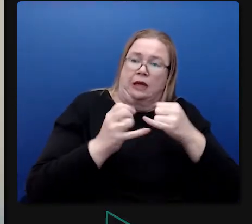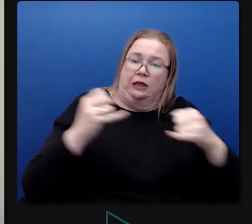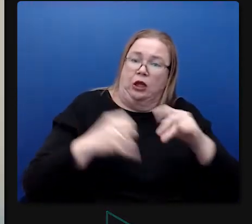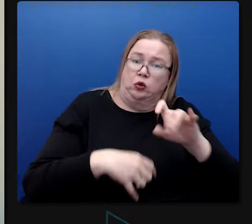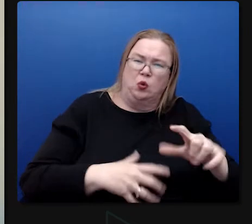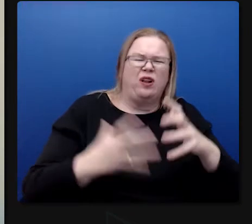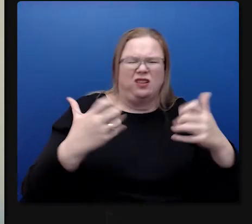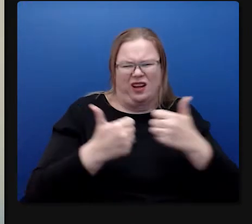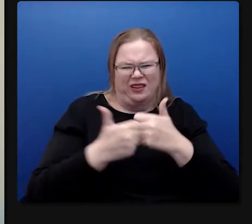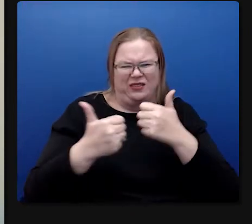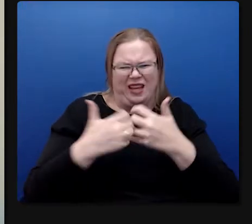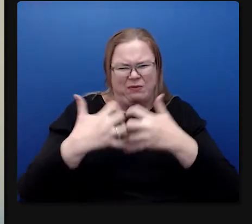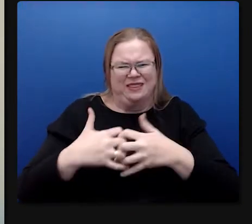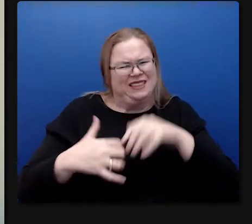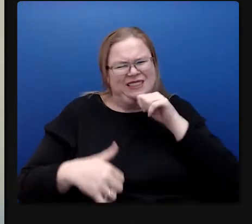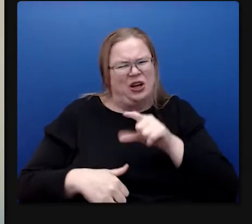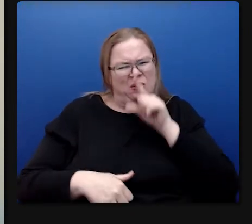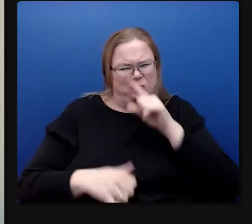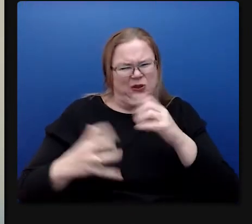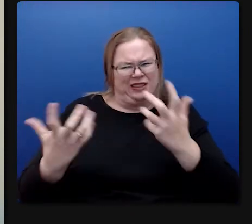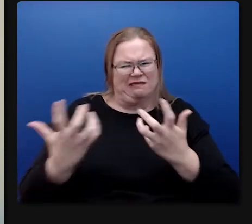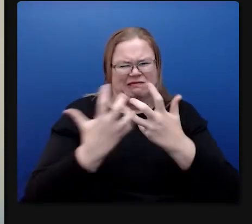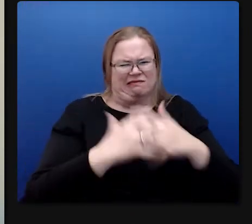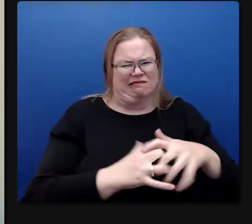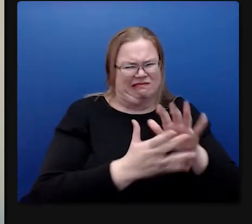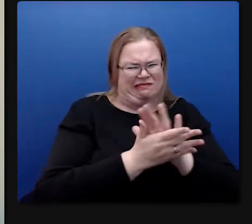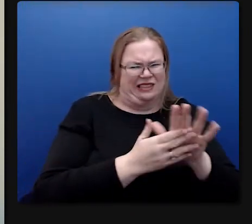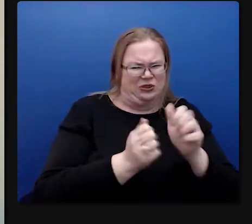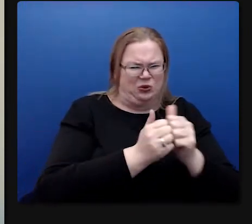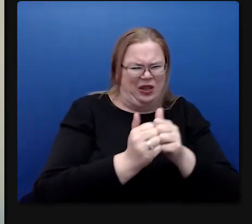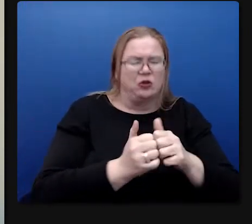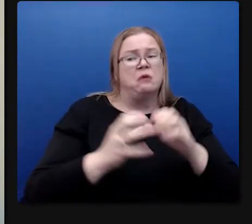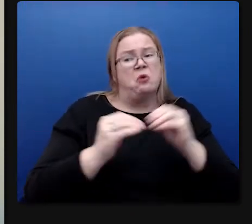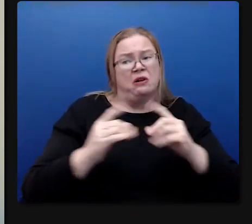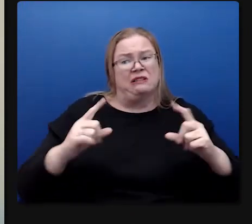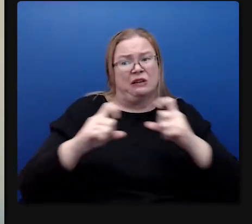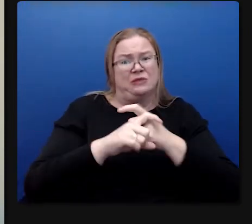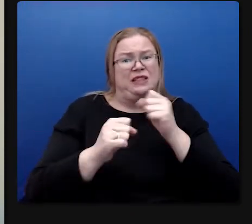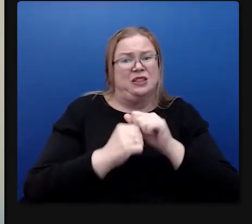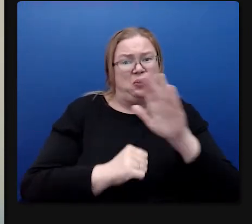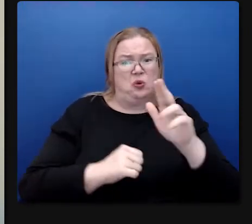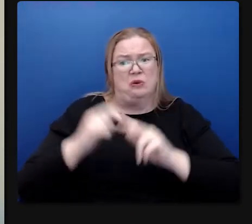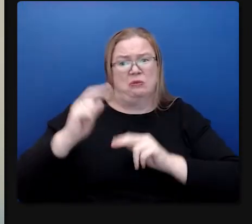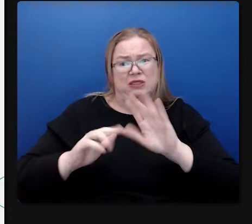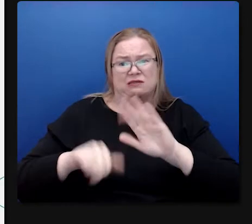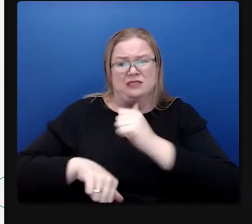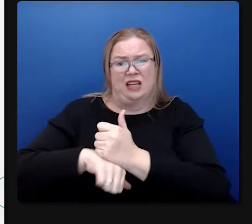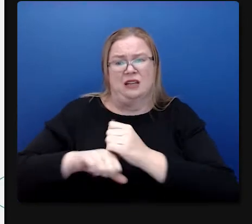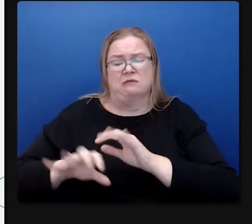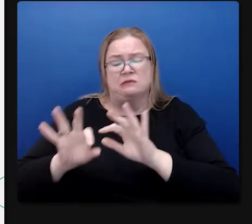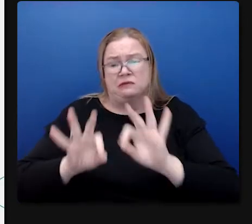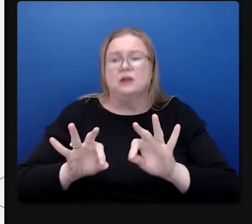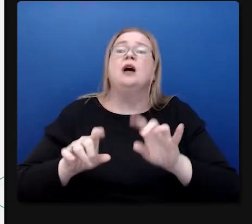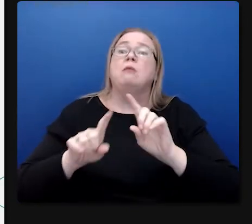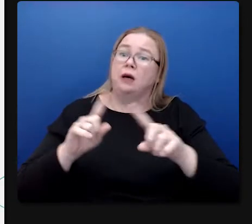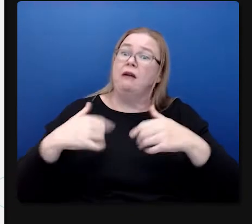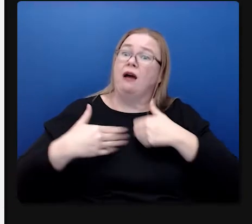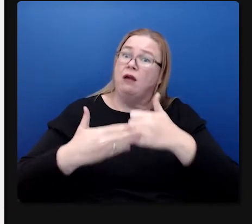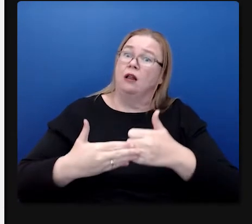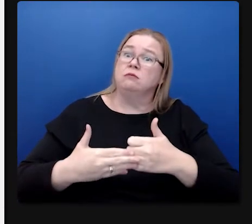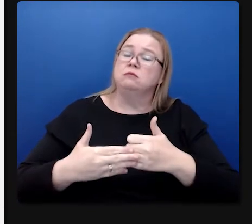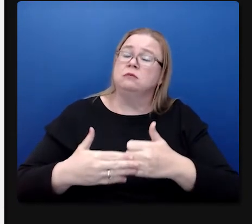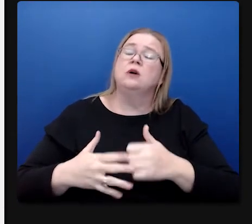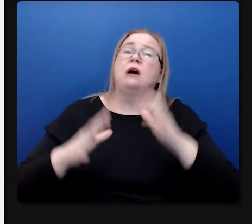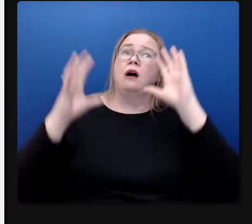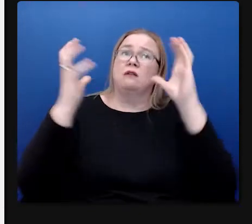tools. A lot of game engines don't really play nicely with that, so there can be some extra complexity to get your build set up. But we have solutions to these.